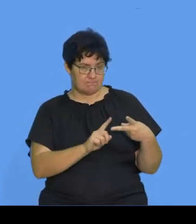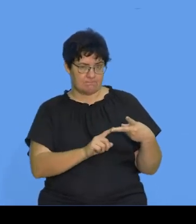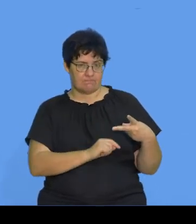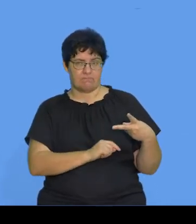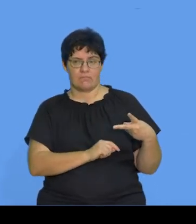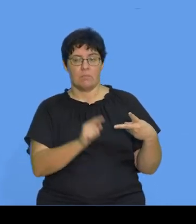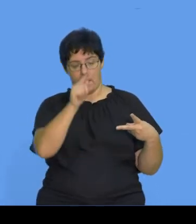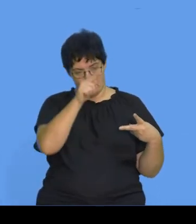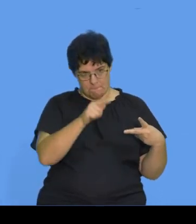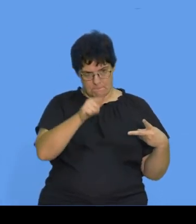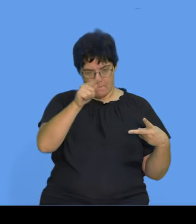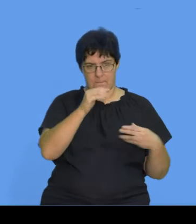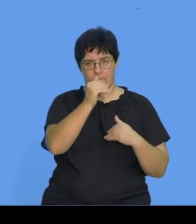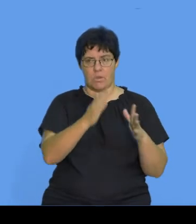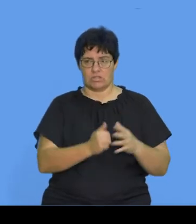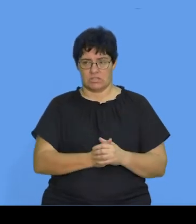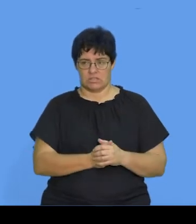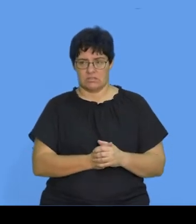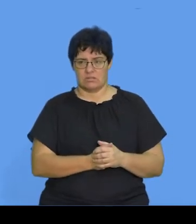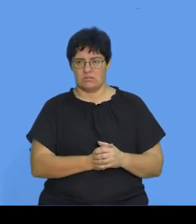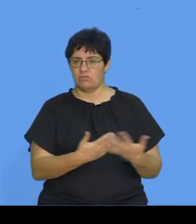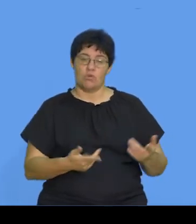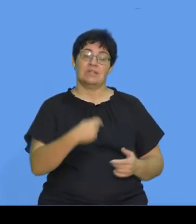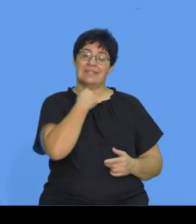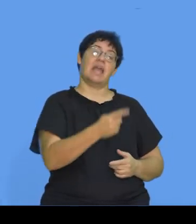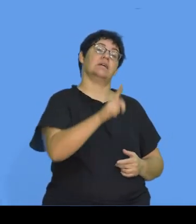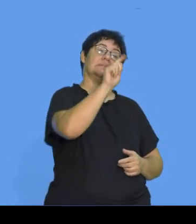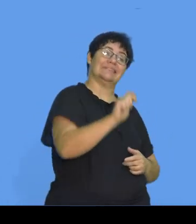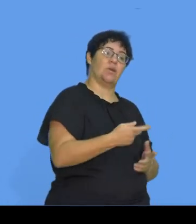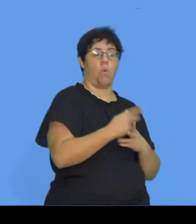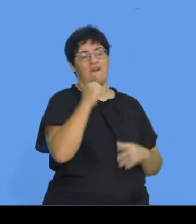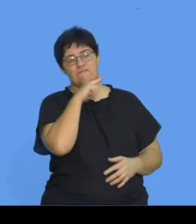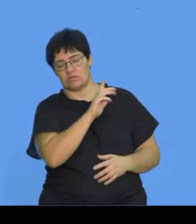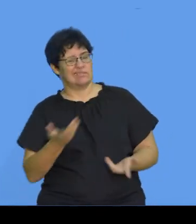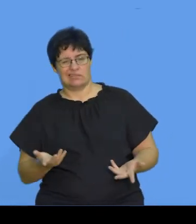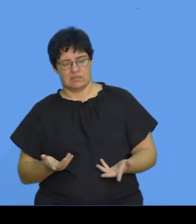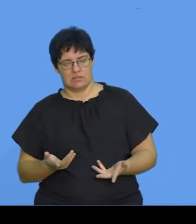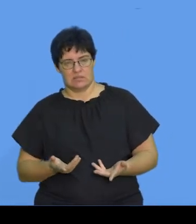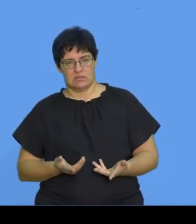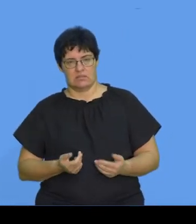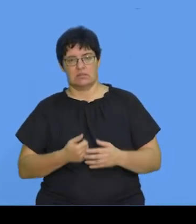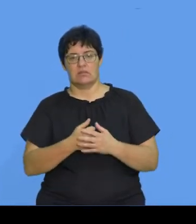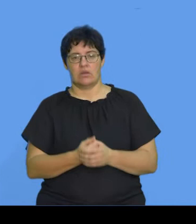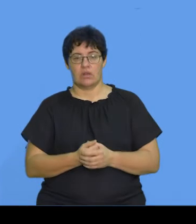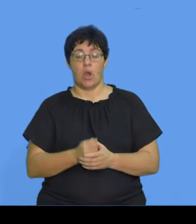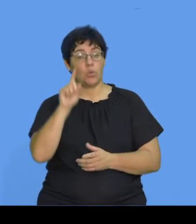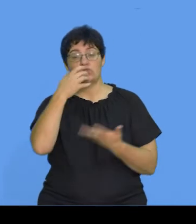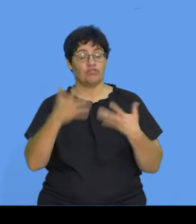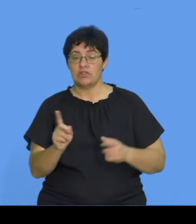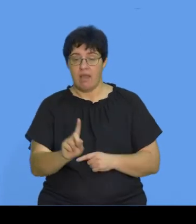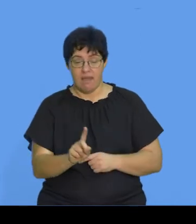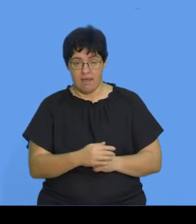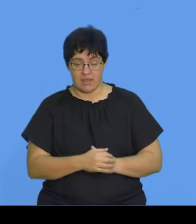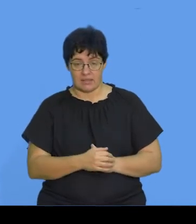in the appropriate box. So you don't write T or F, they've asked you to tick. Now, the question has not finished.